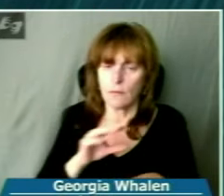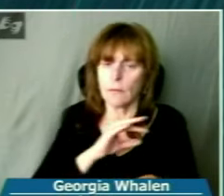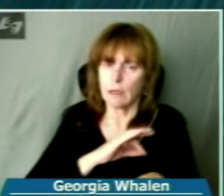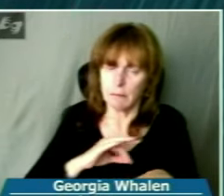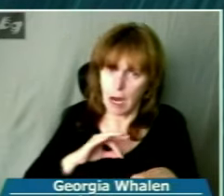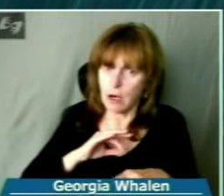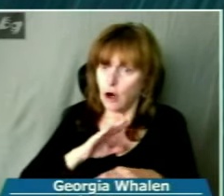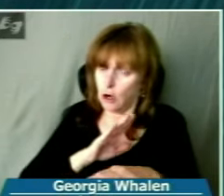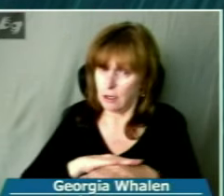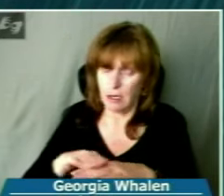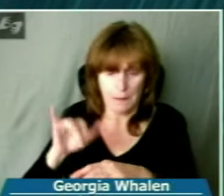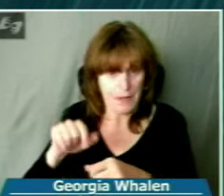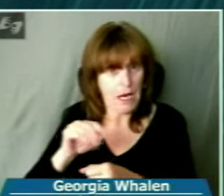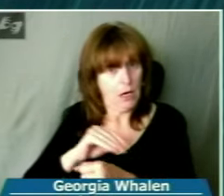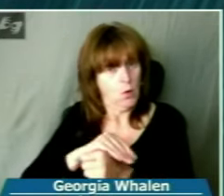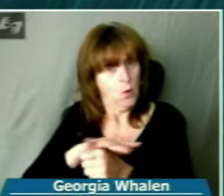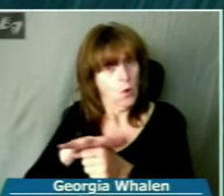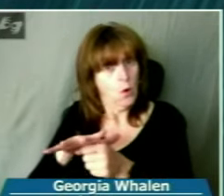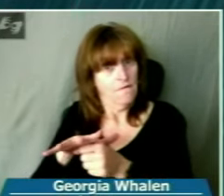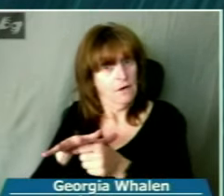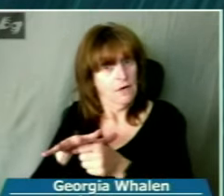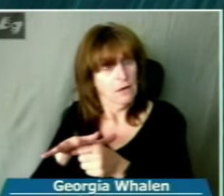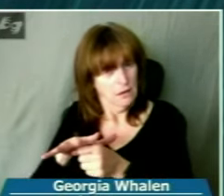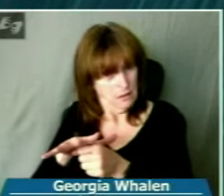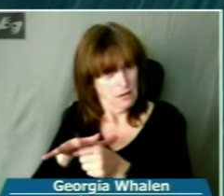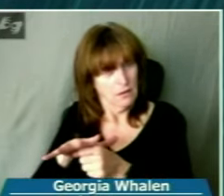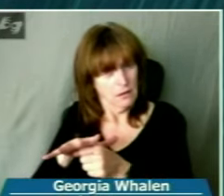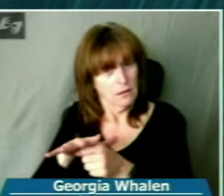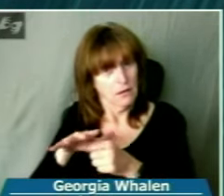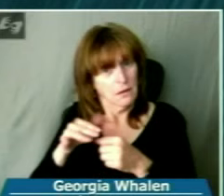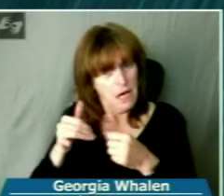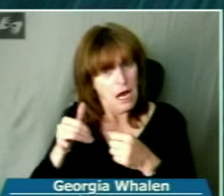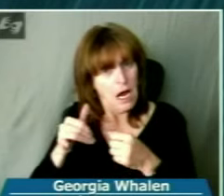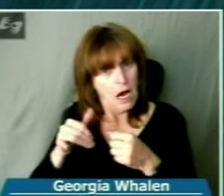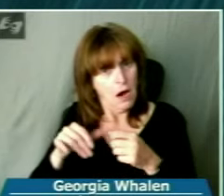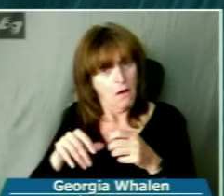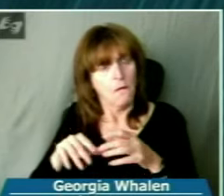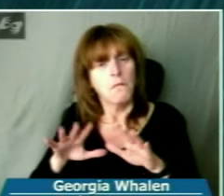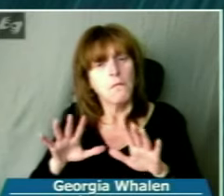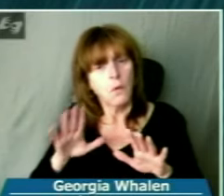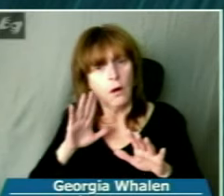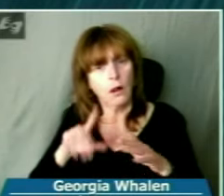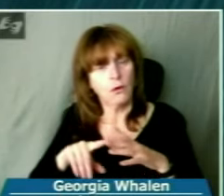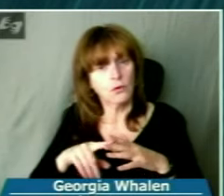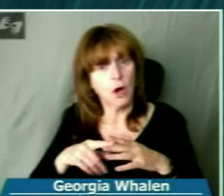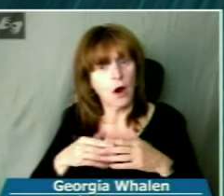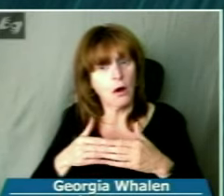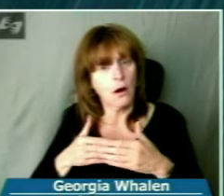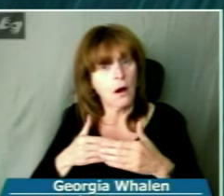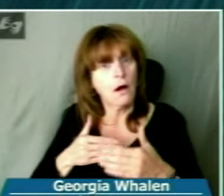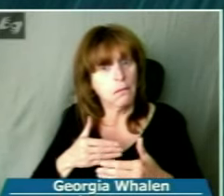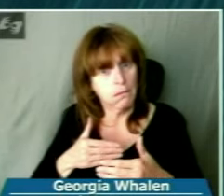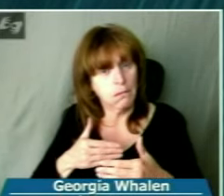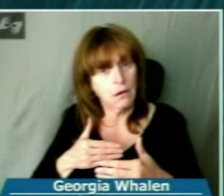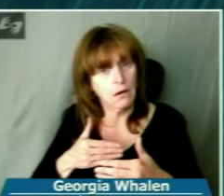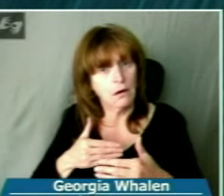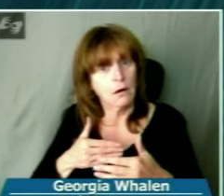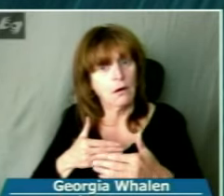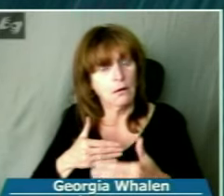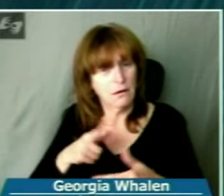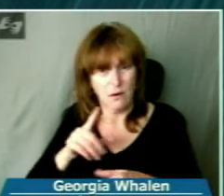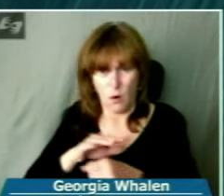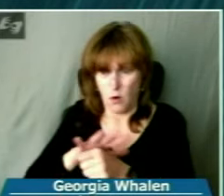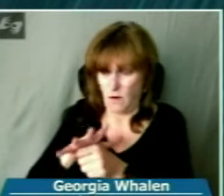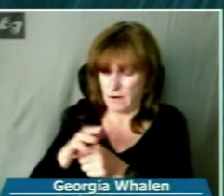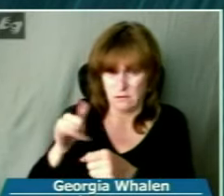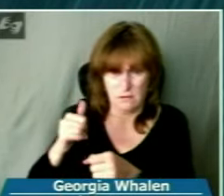going to disappear when we enter into stage one or stage two or stage three of reopening. Until we have a full-on immunity strategy, whether that's a vaccine or